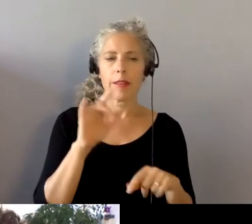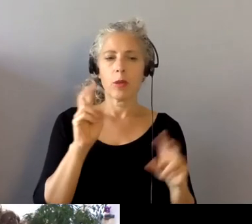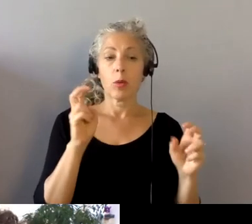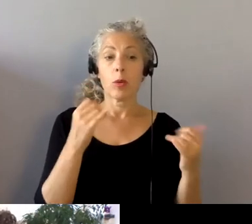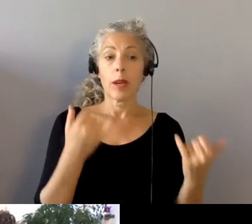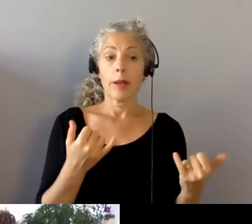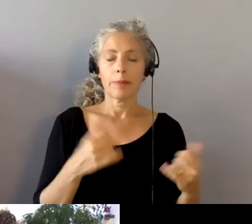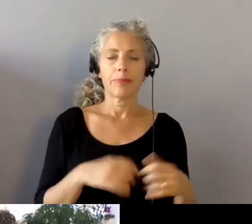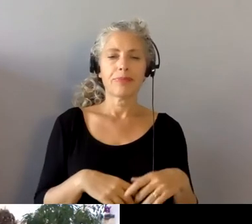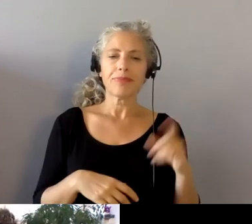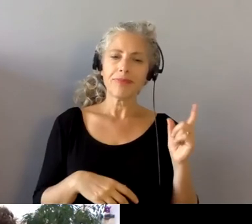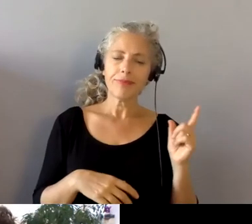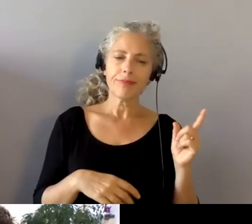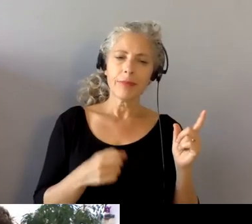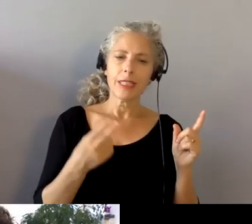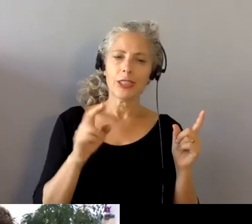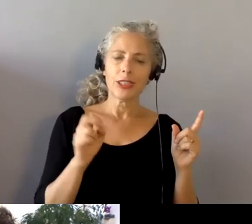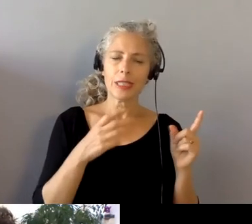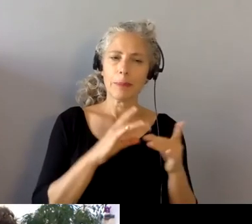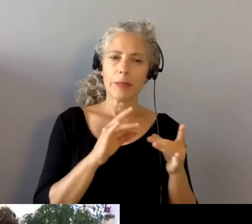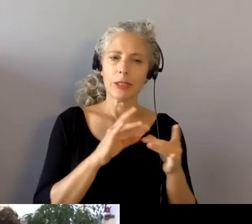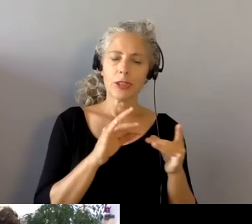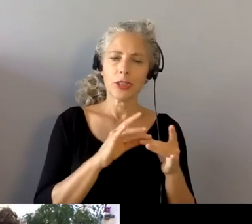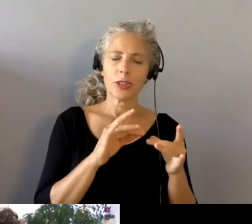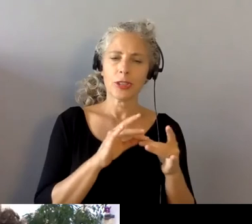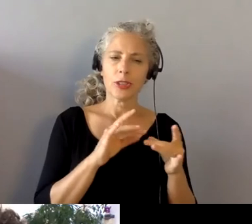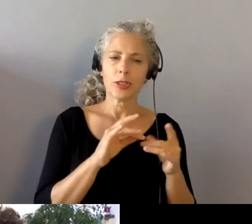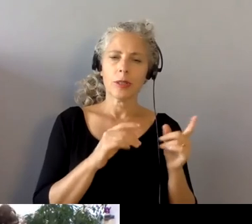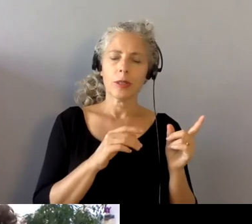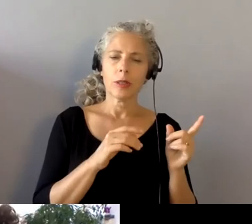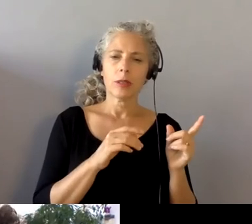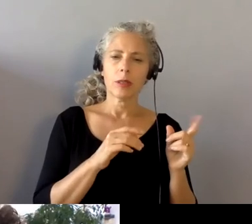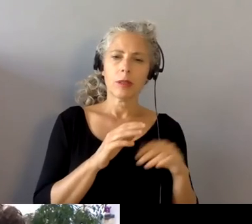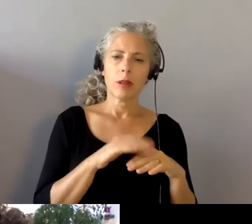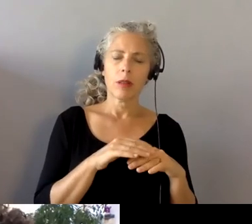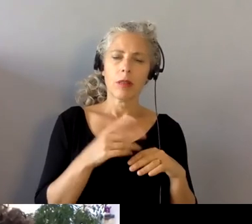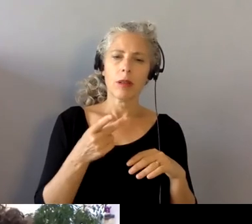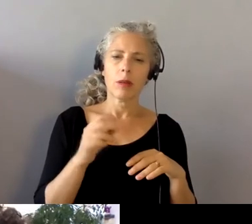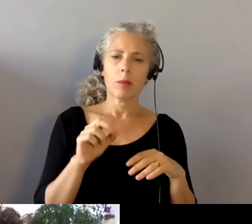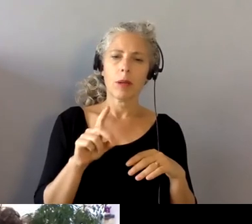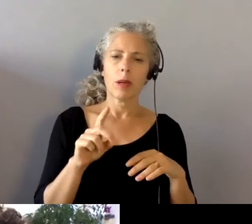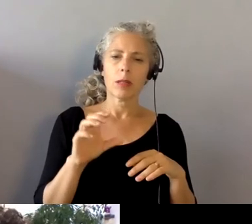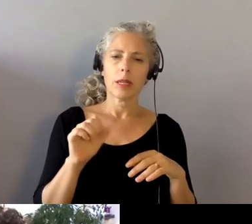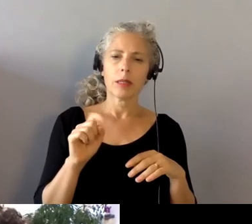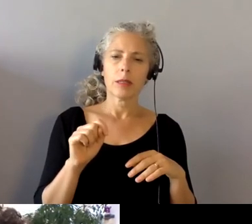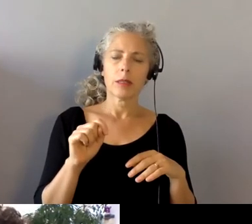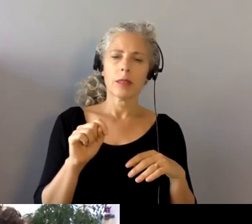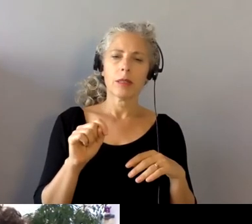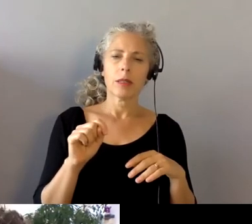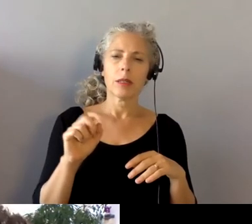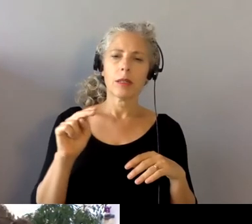but she mentioned in this conversation I was listening to, she was on the podcast, the Paul Holdengraber podcast